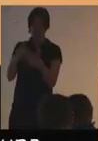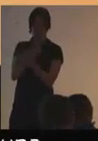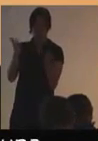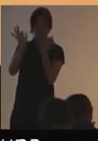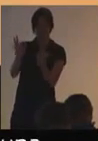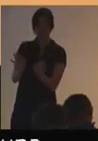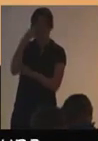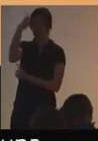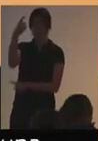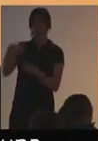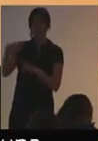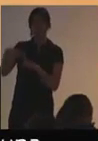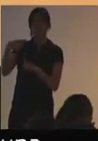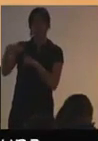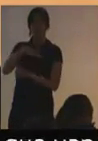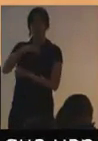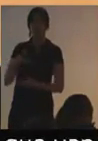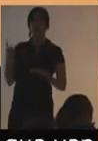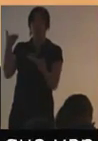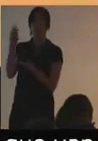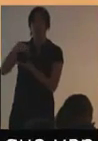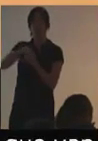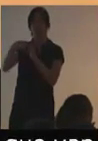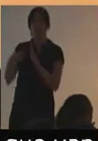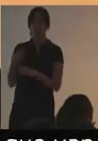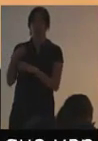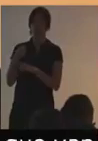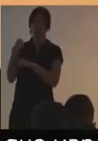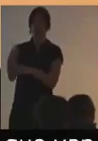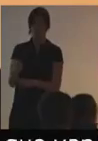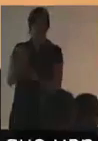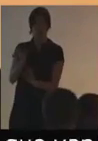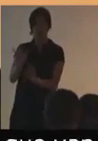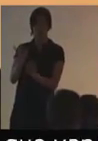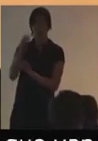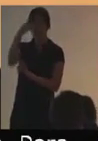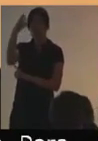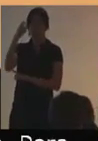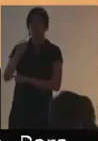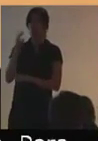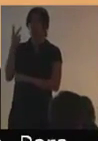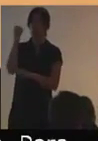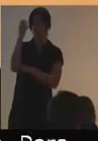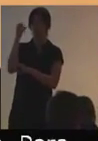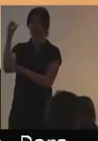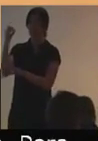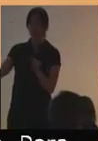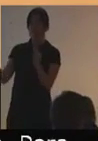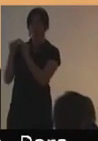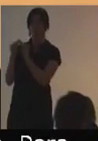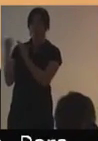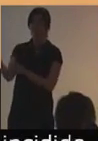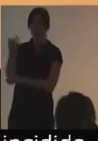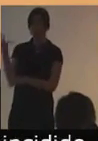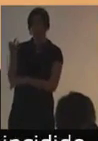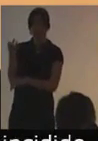aging, because it's a social reality, are events which will favor these support technologies. But I